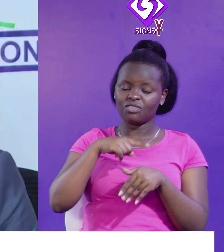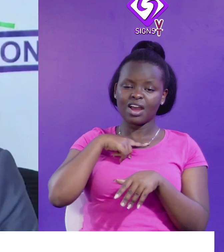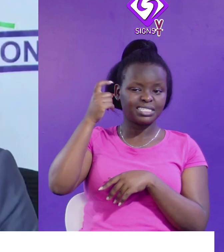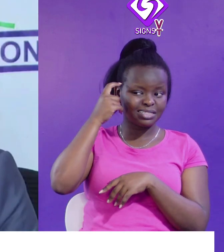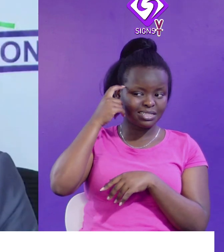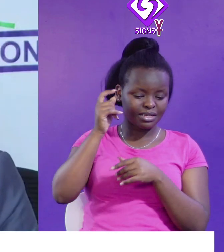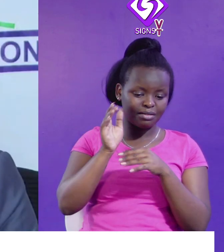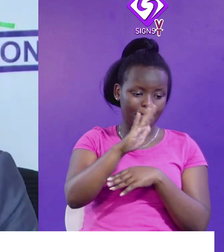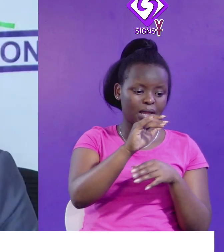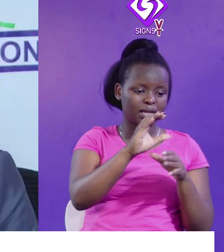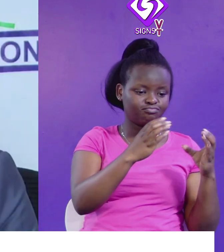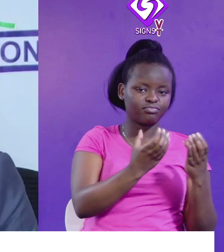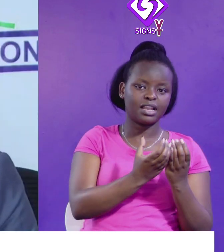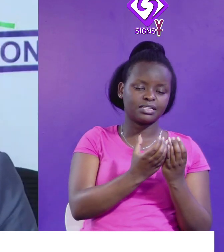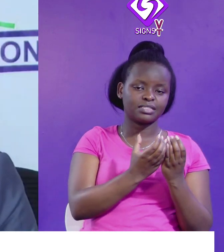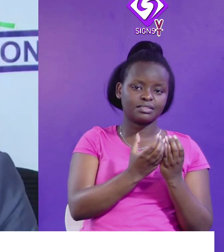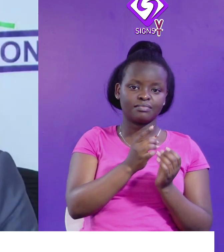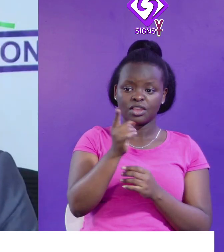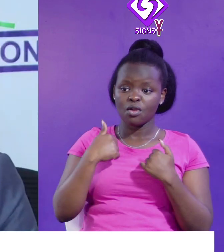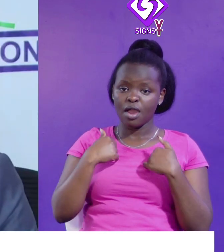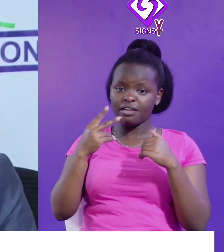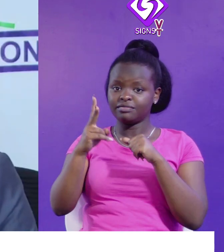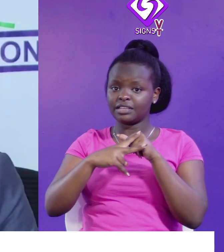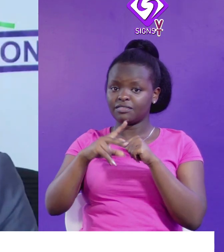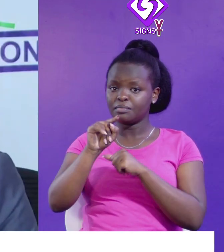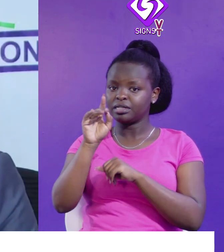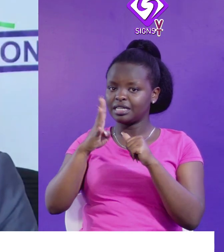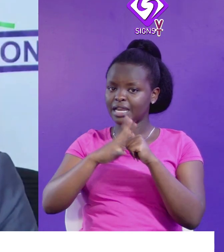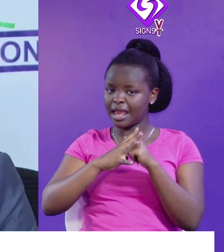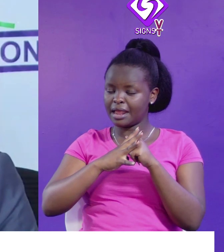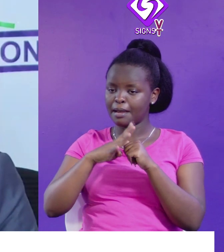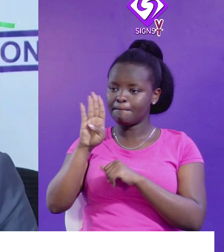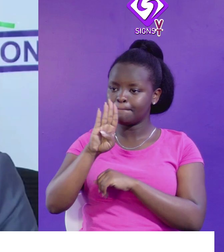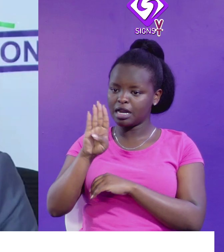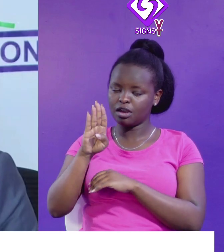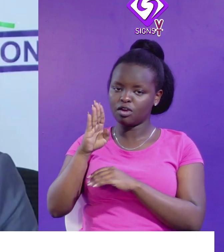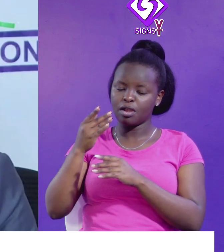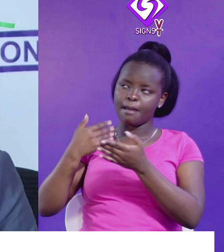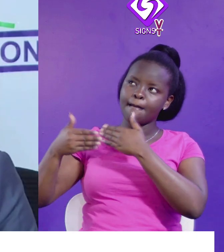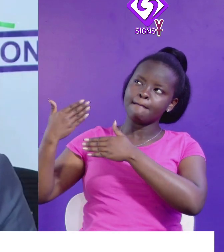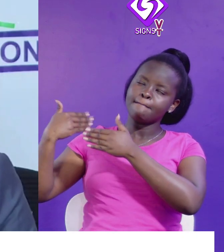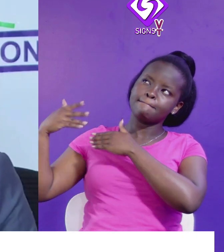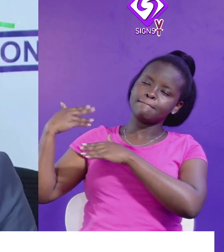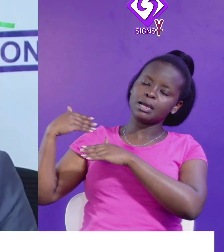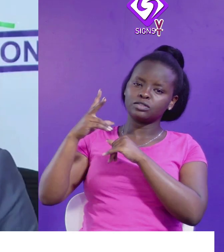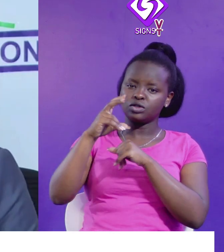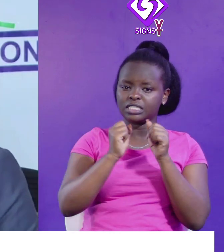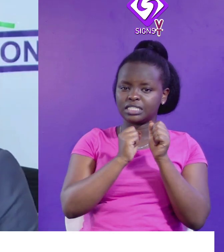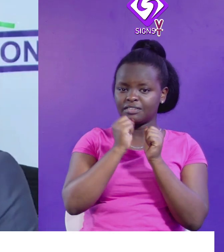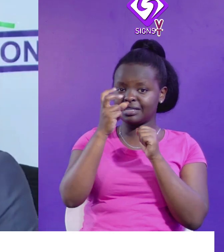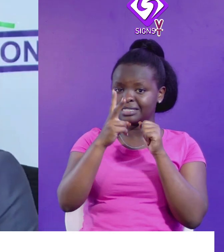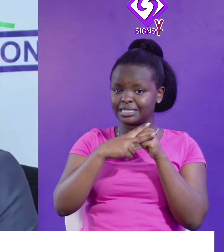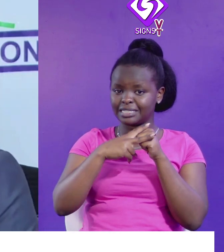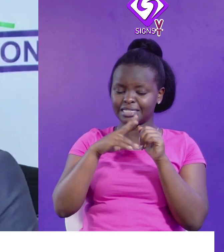class. You have the 7.9 billion dating back to 2017. How do you